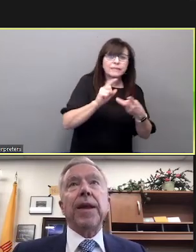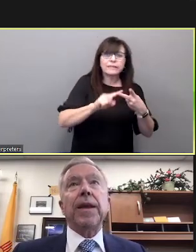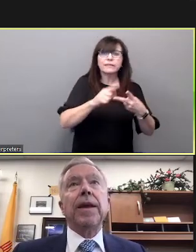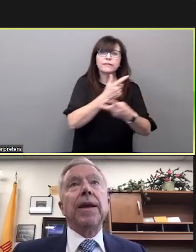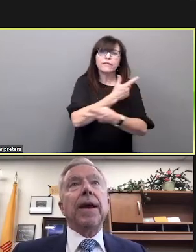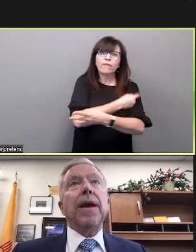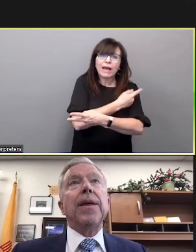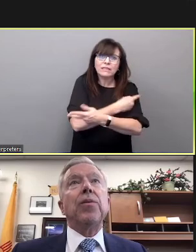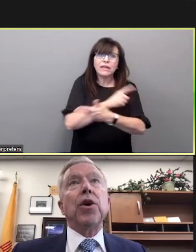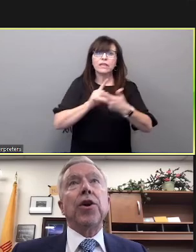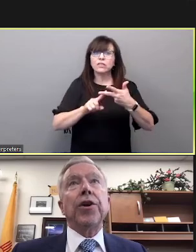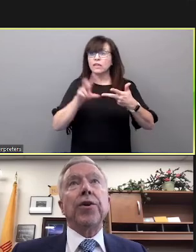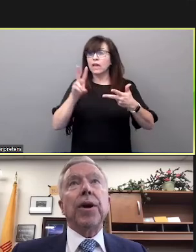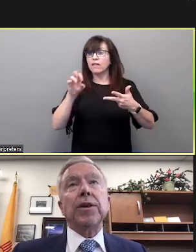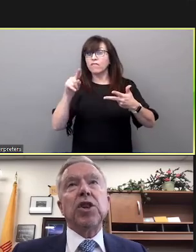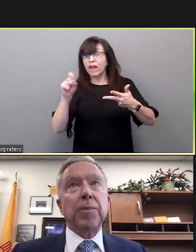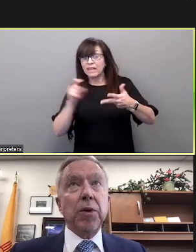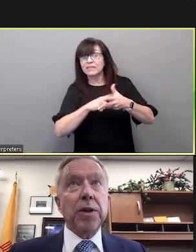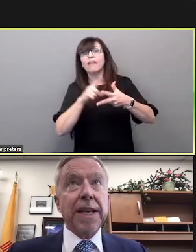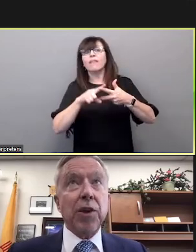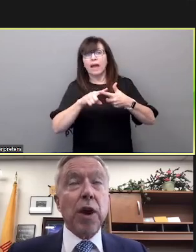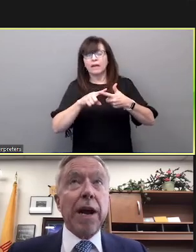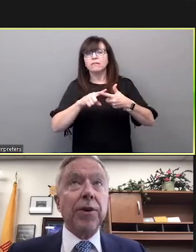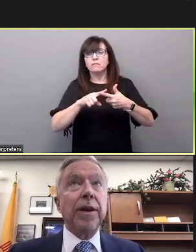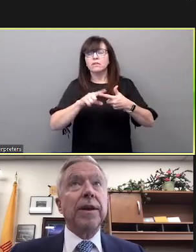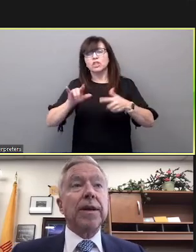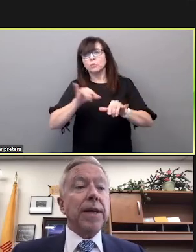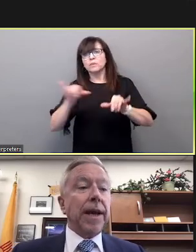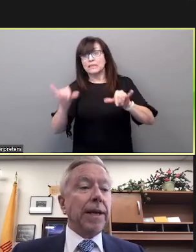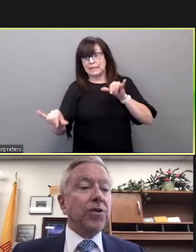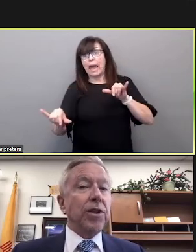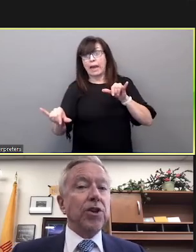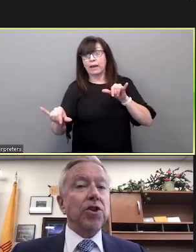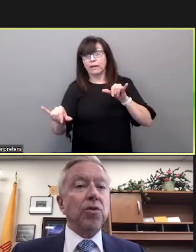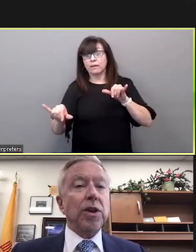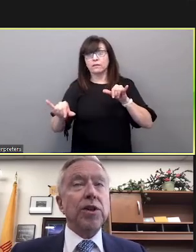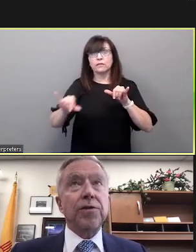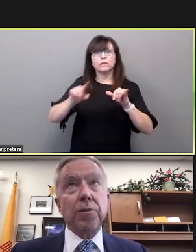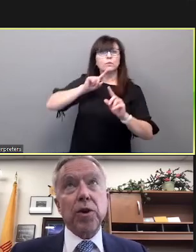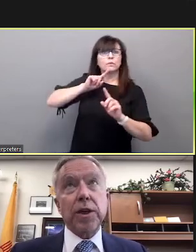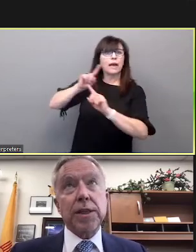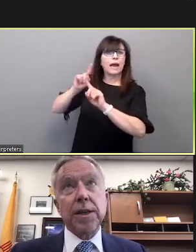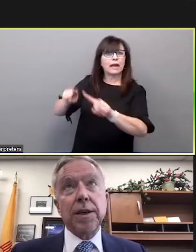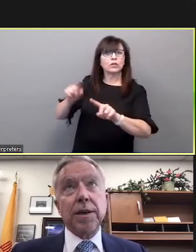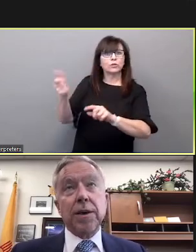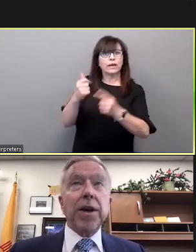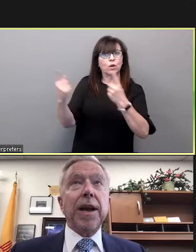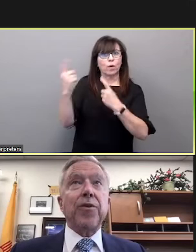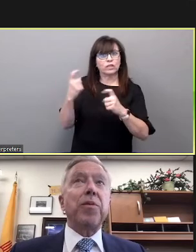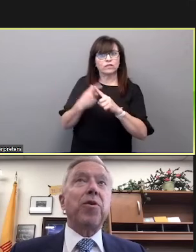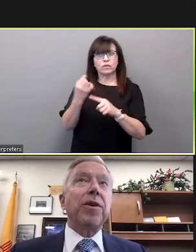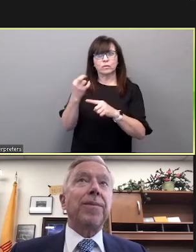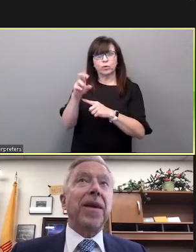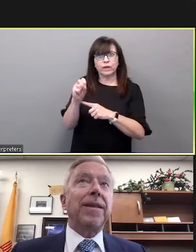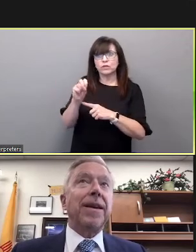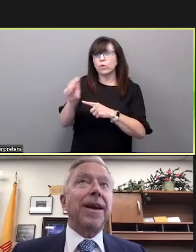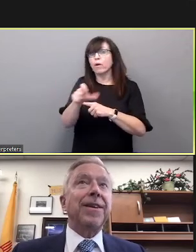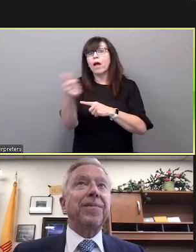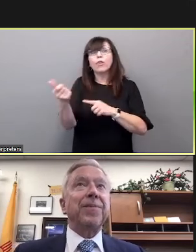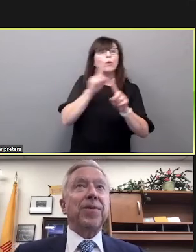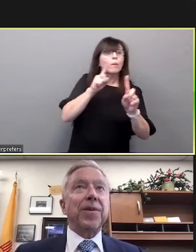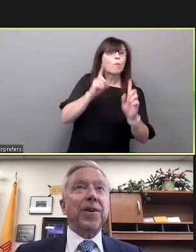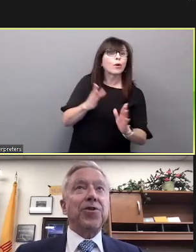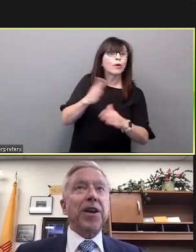And then we're going to, she'll stay around to answer additional questions from Chris or any other reporter at the